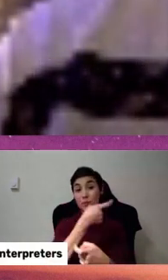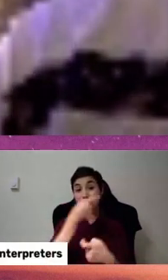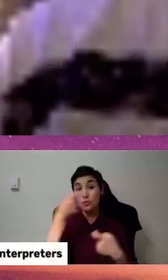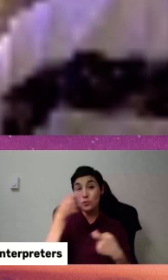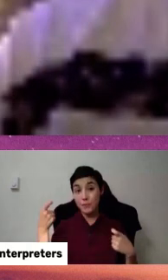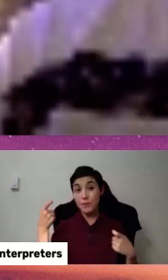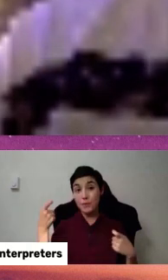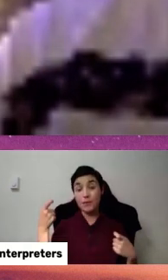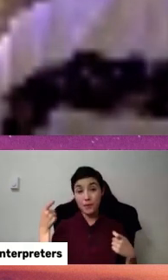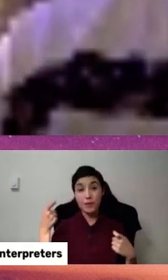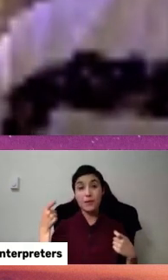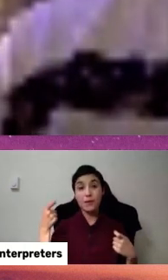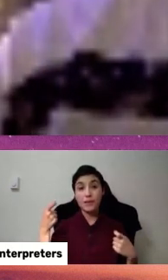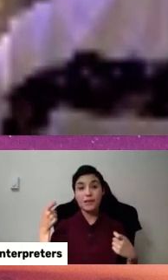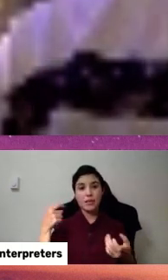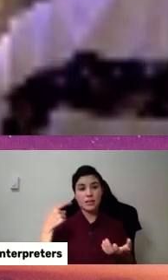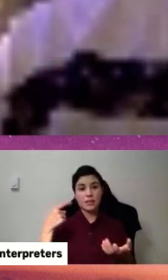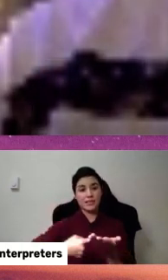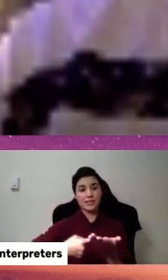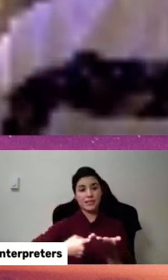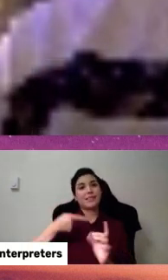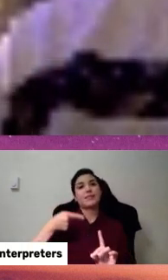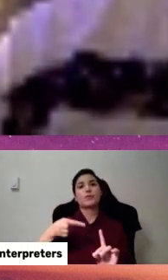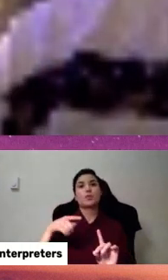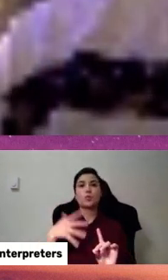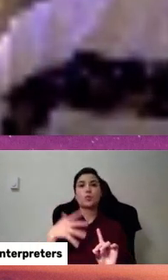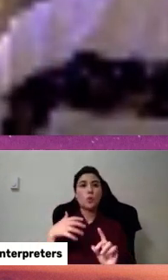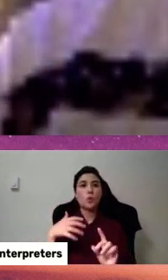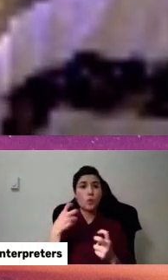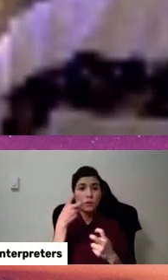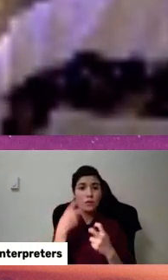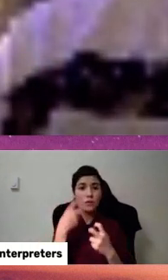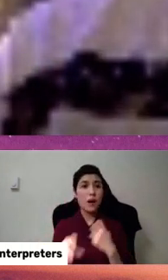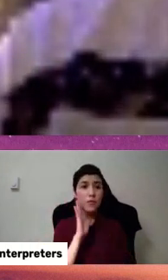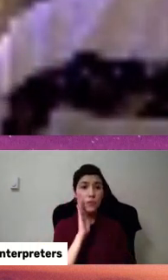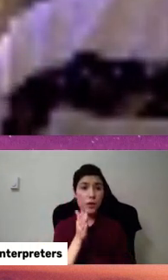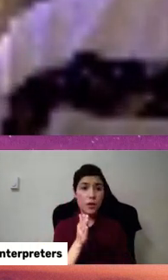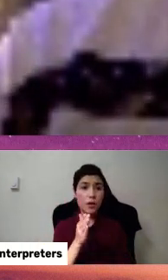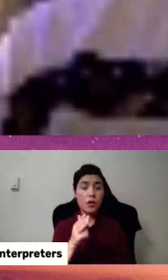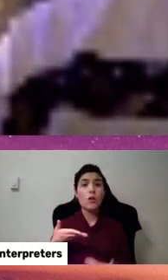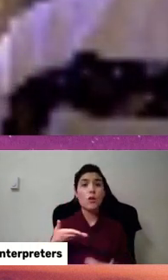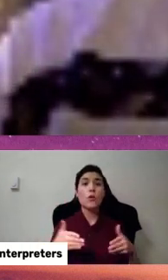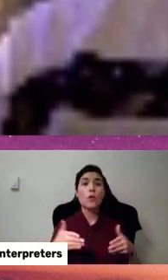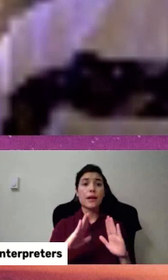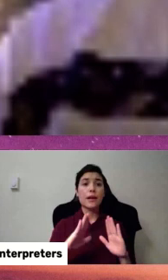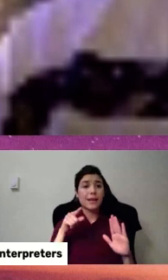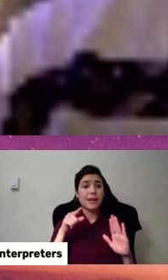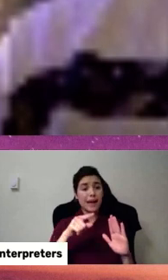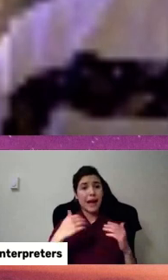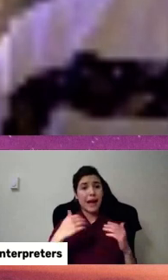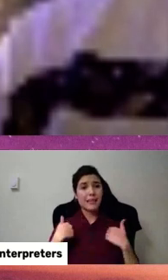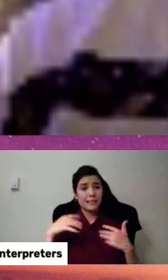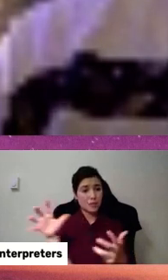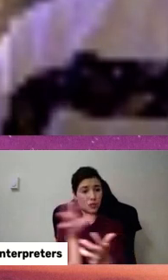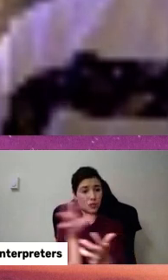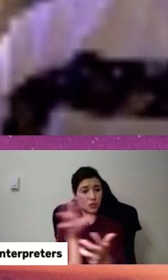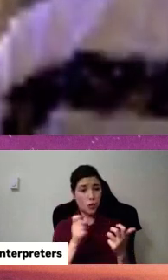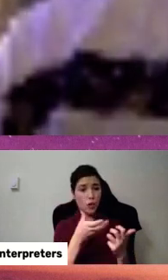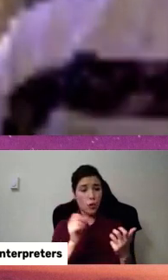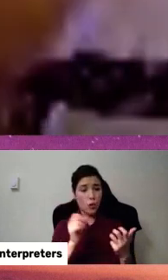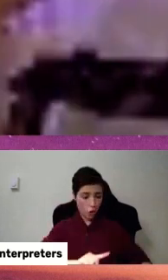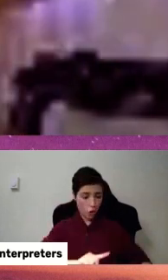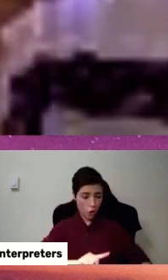difficult. The ways in which this trauma has fractured our identities and our minds is always going to creep up as we talk about it, and we have